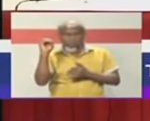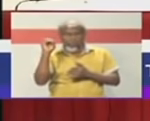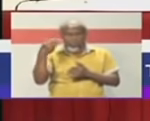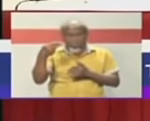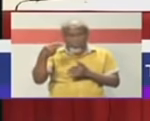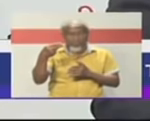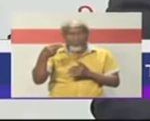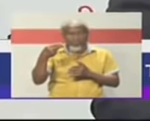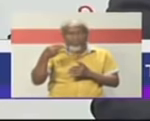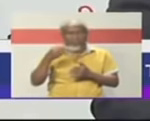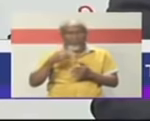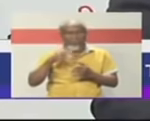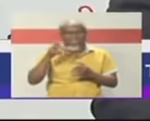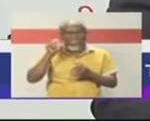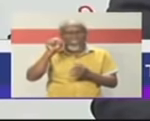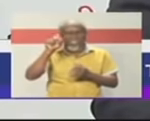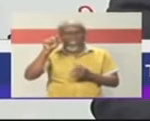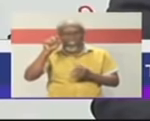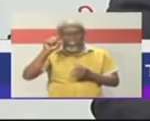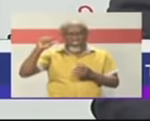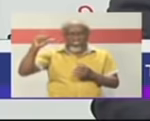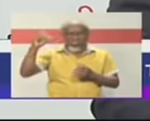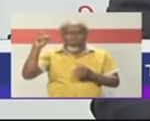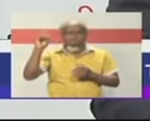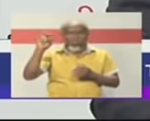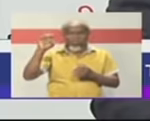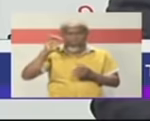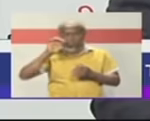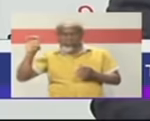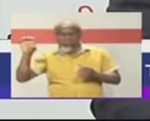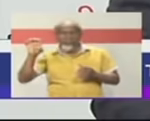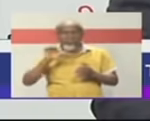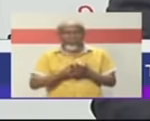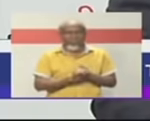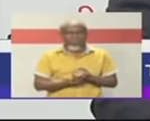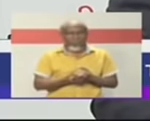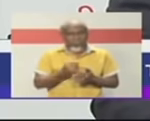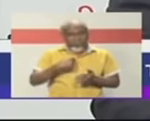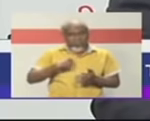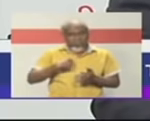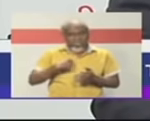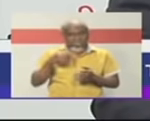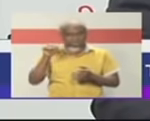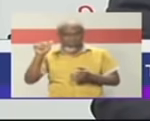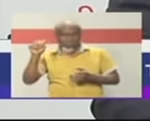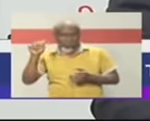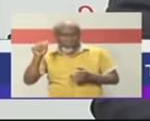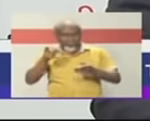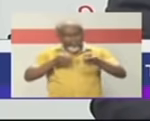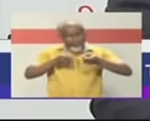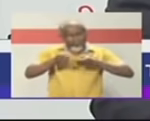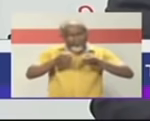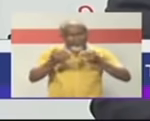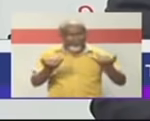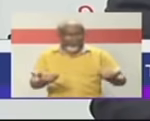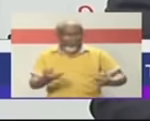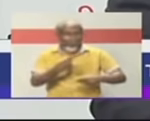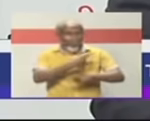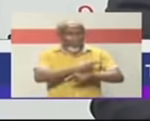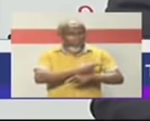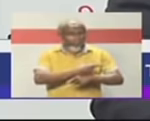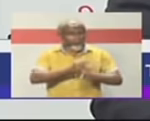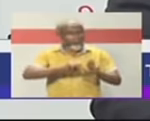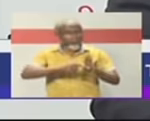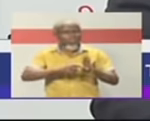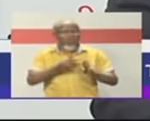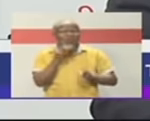Senior Corporate Communications Officer at the Ministry of Health, and I will be the moderator for today. We begin with the